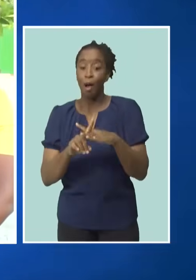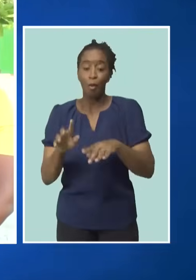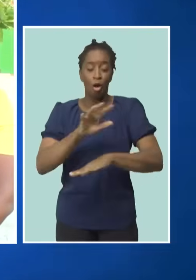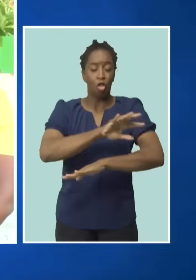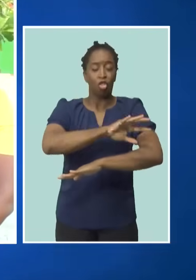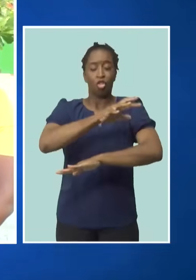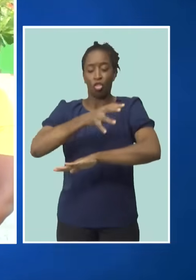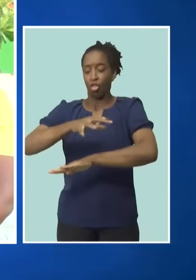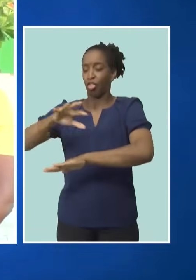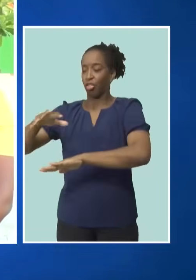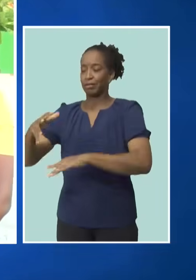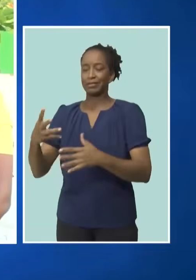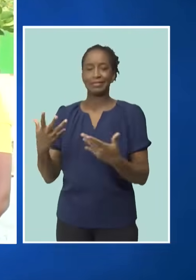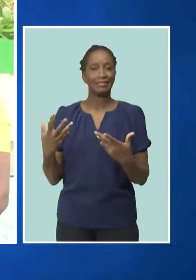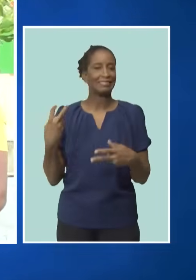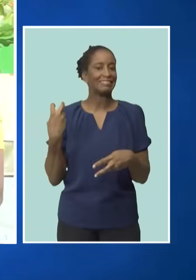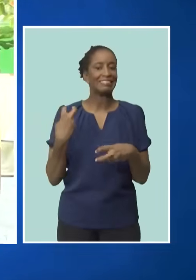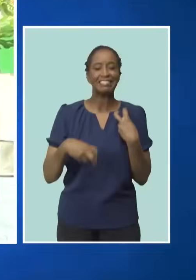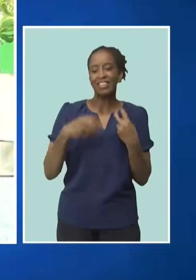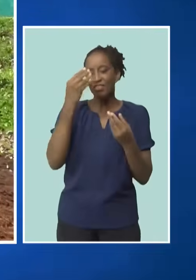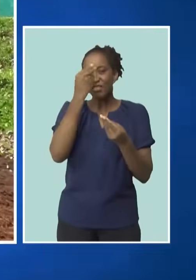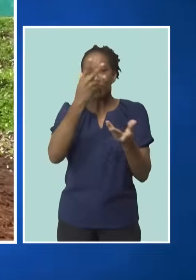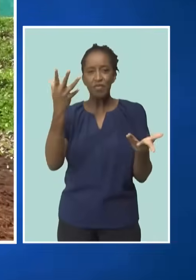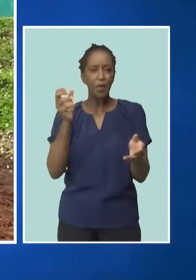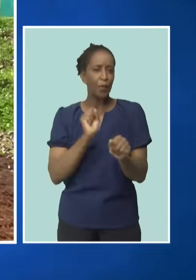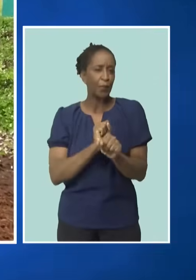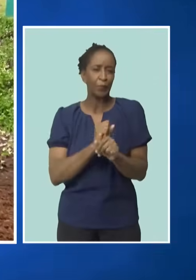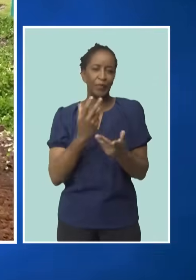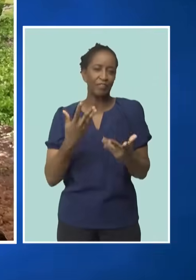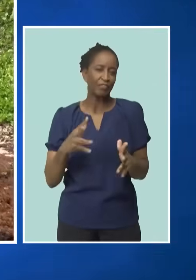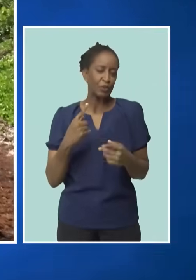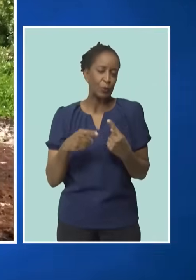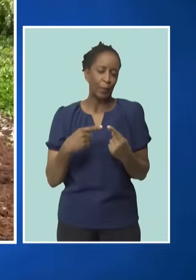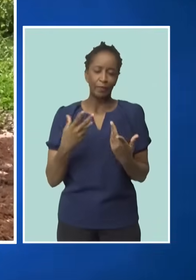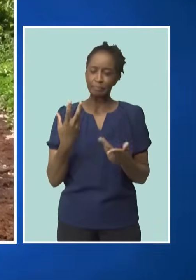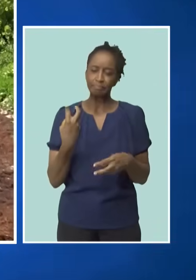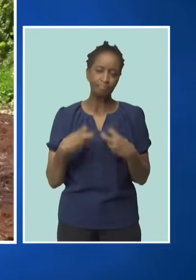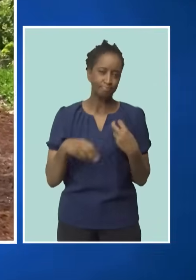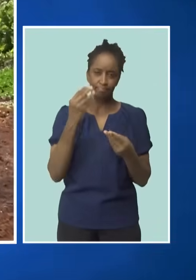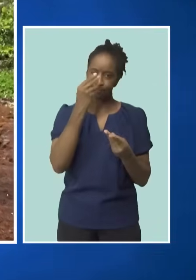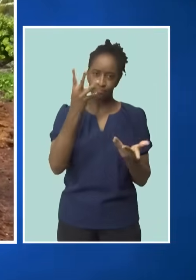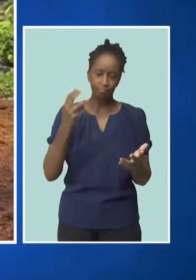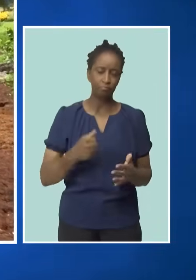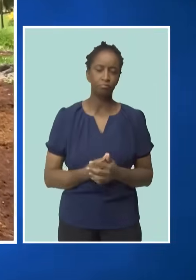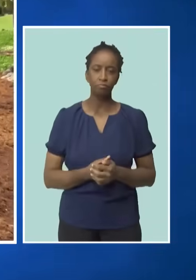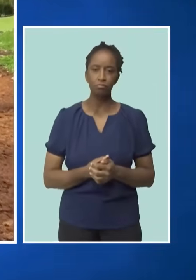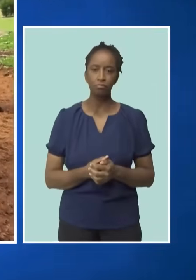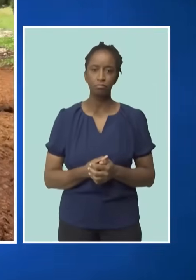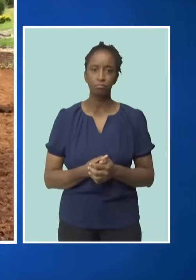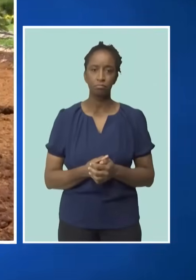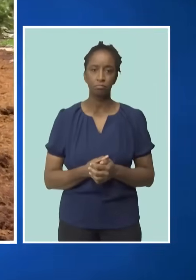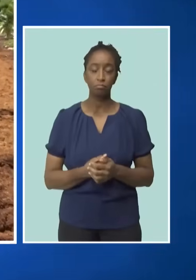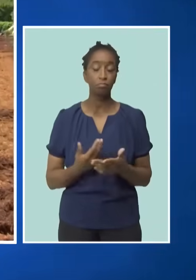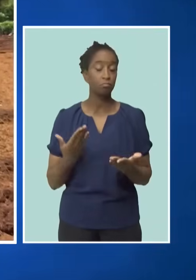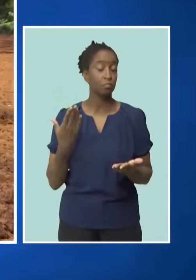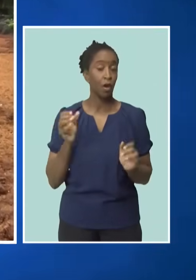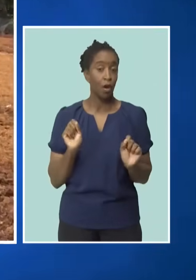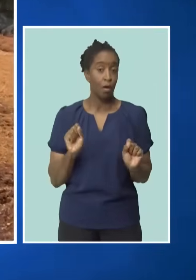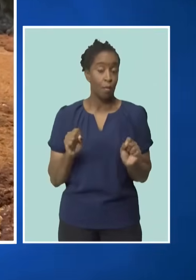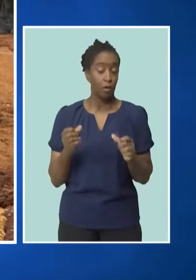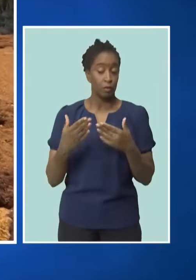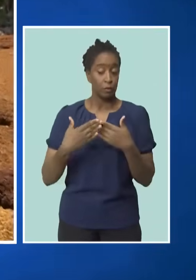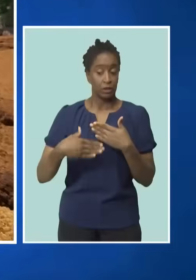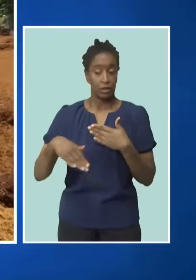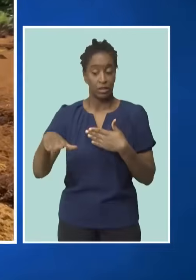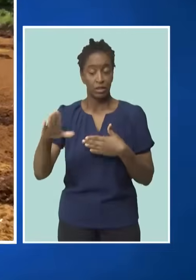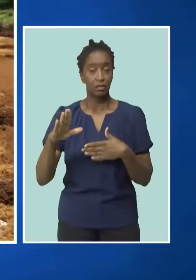say. Very, very hard at this time. According to him, the coming weeks for the cleanup team may be as rough as the seas,